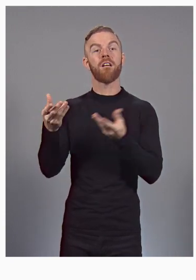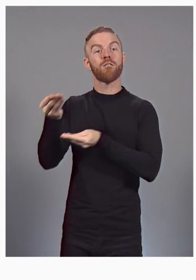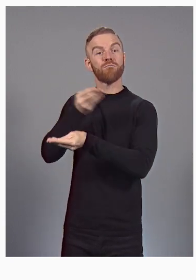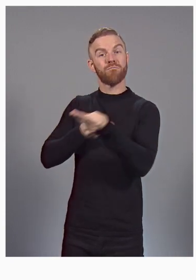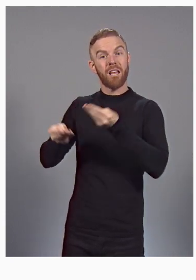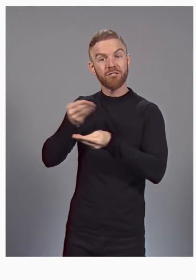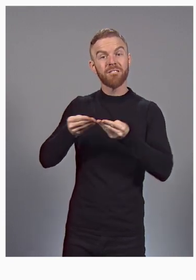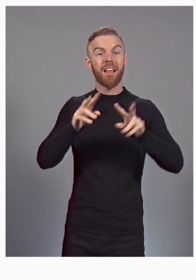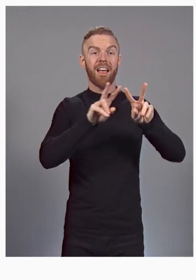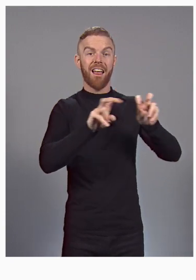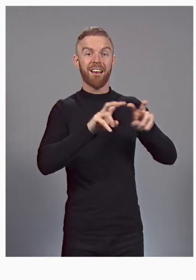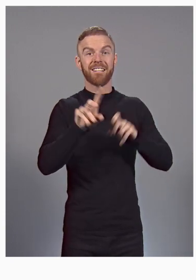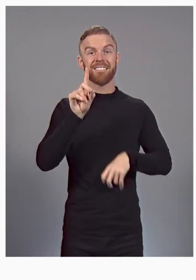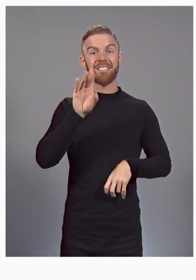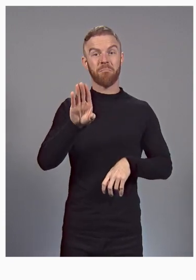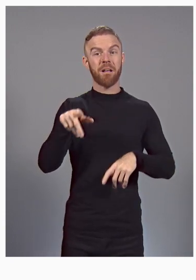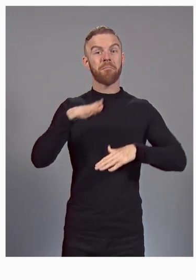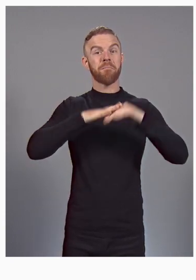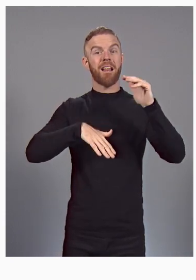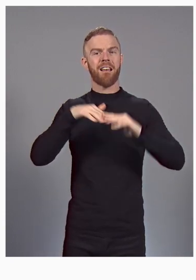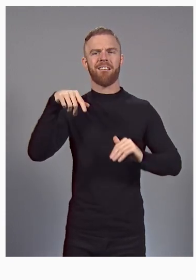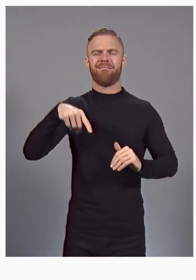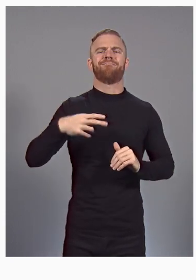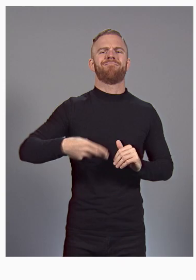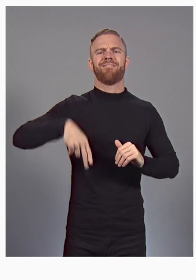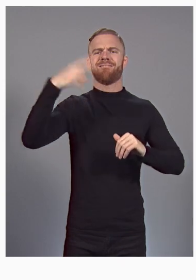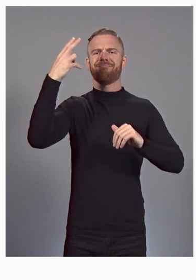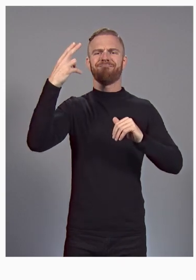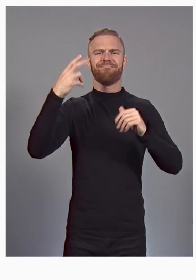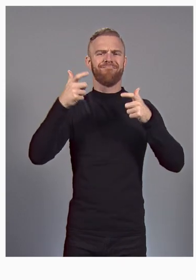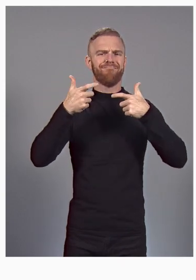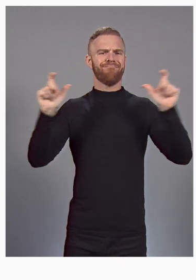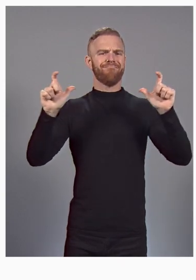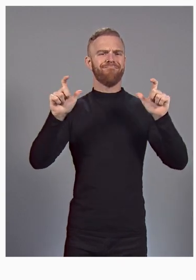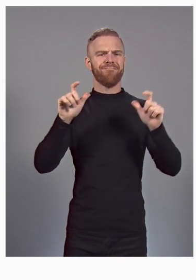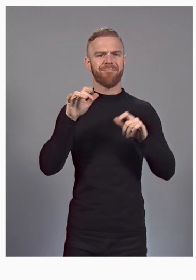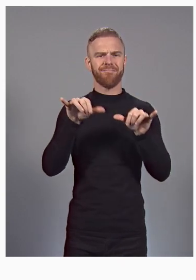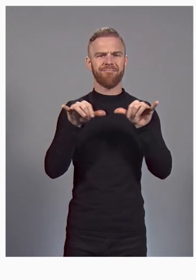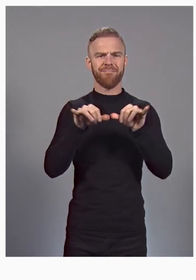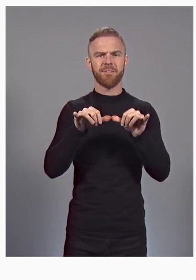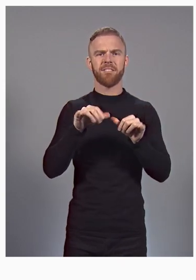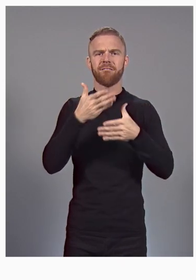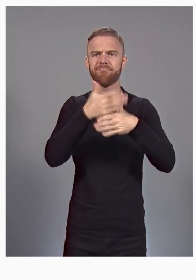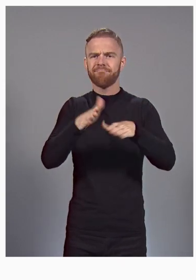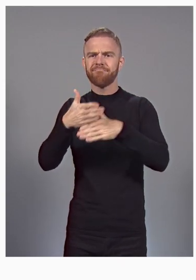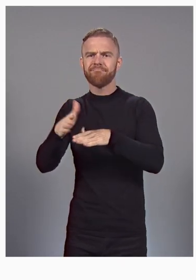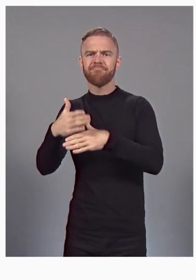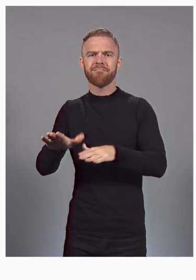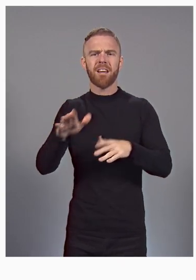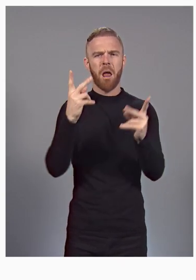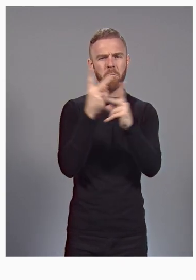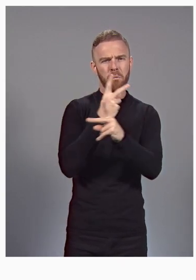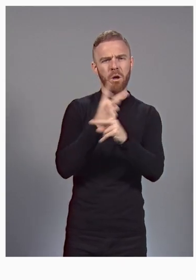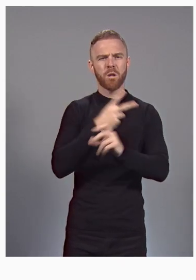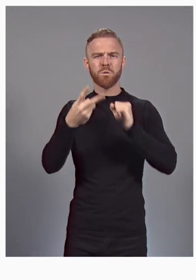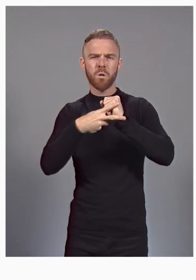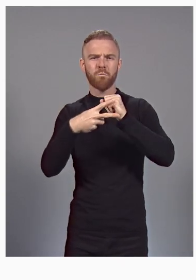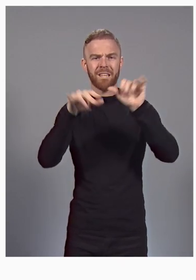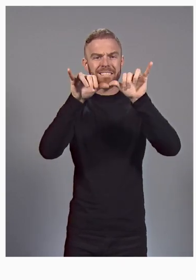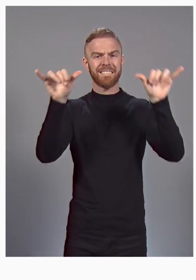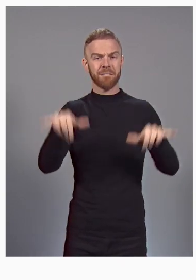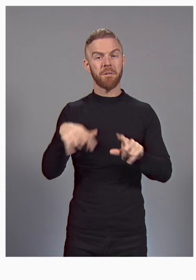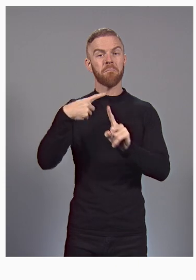are built on a highly scalable, disaggregated compute and storage system, and Google's high-performance global